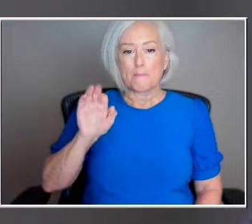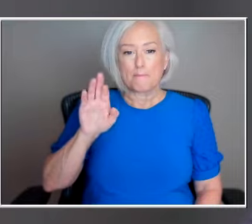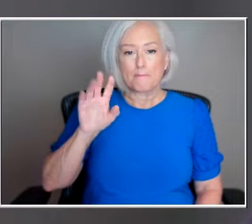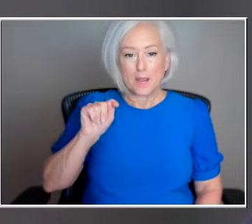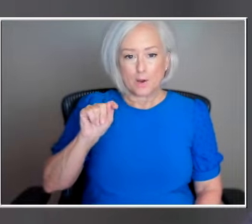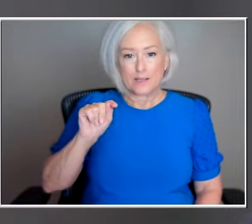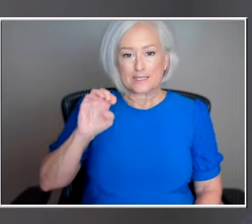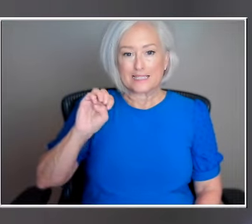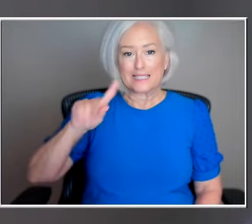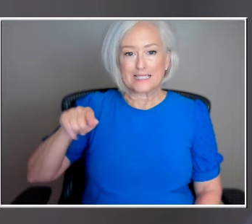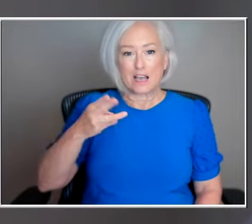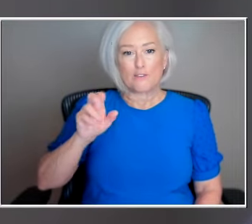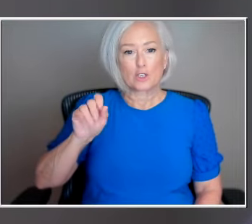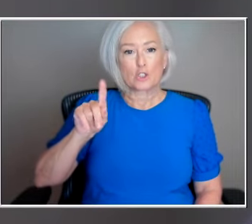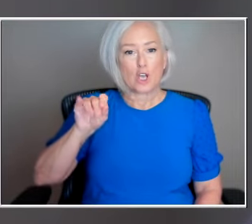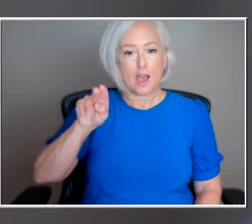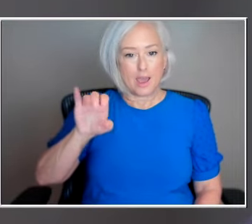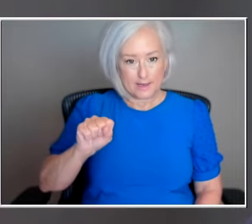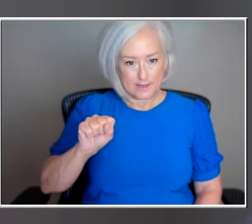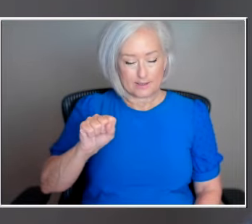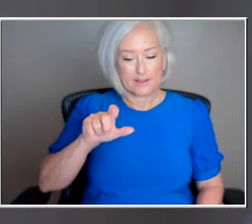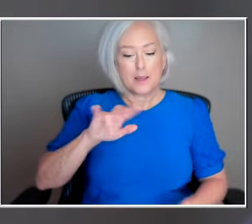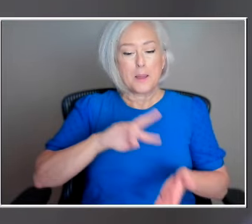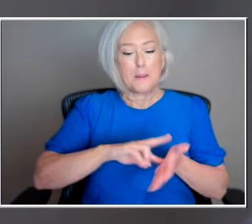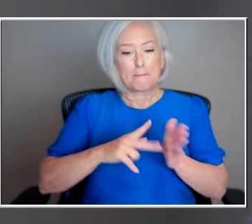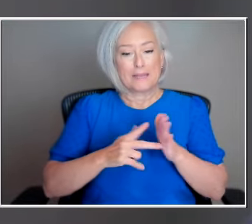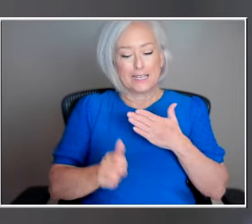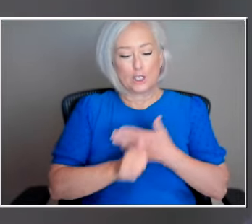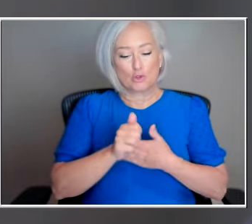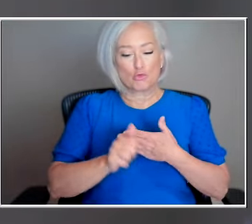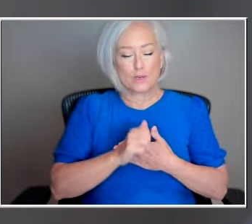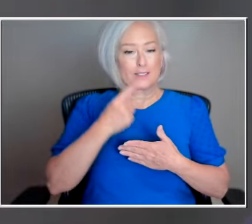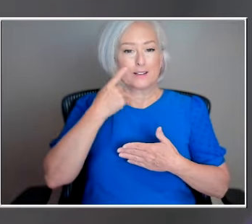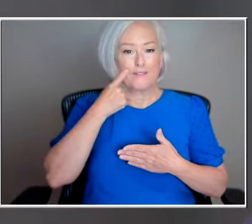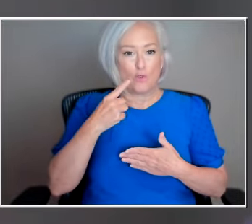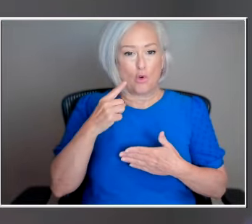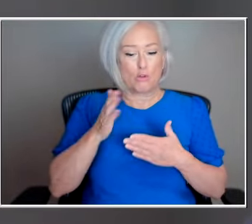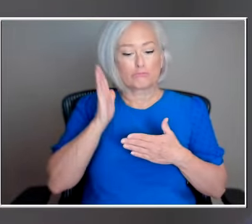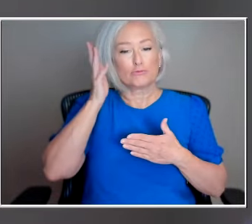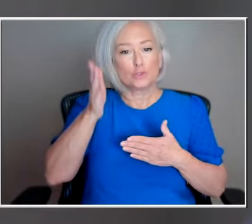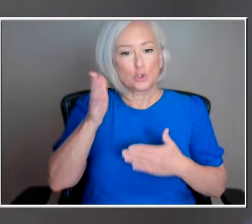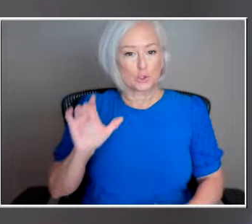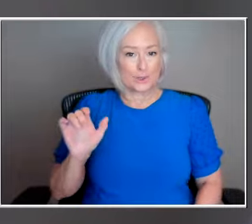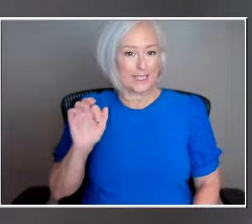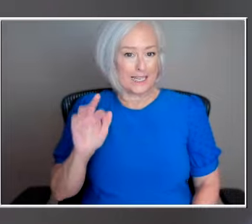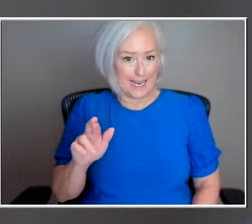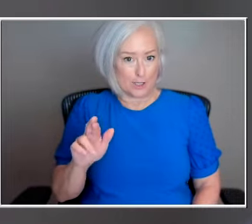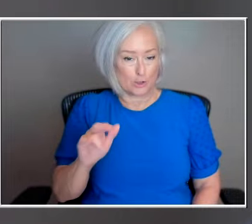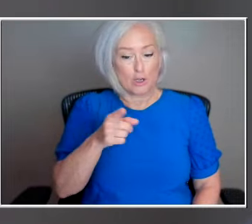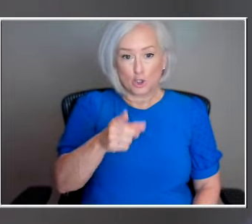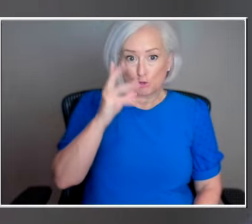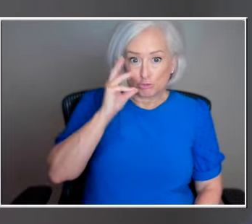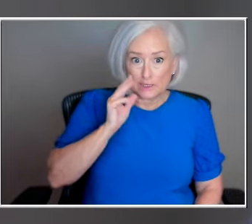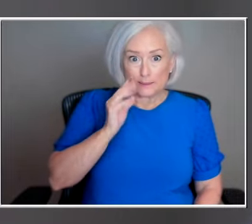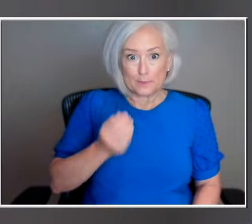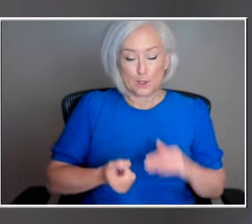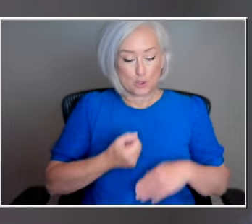risk factor for cancer. So if you are having a reflux of heartburns that